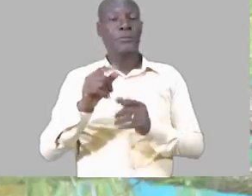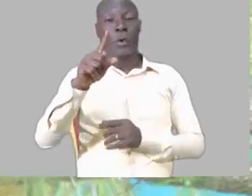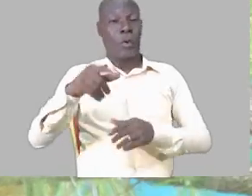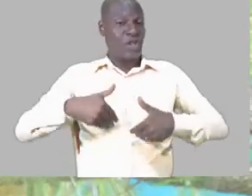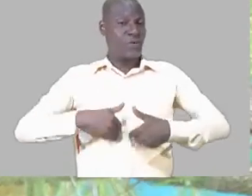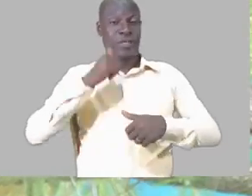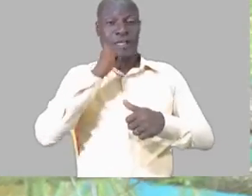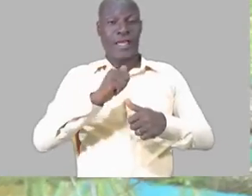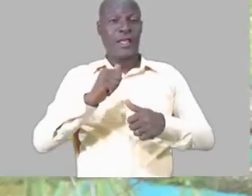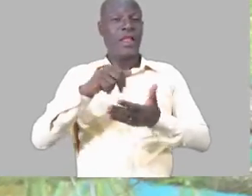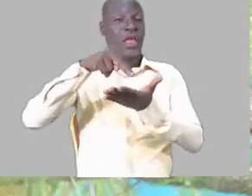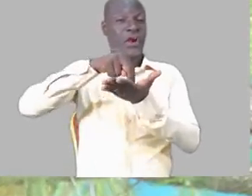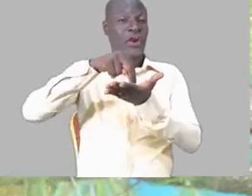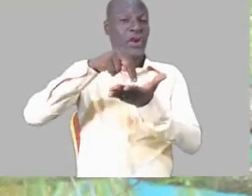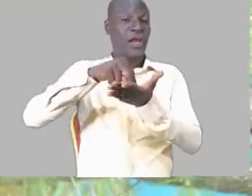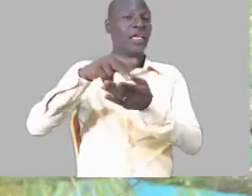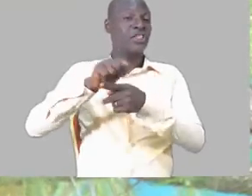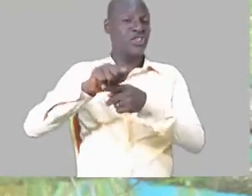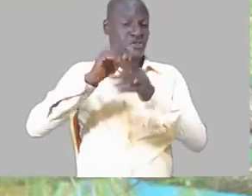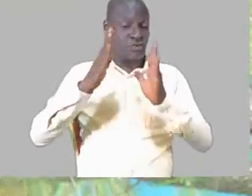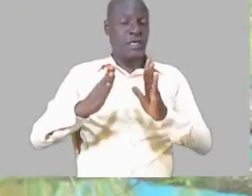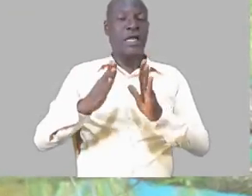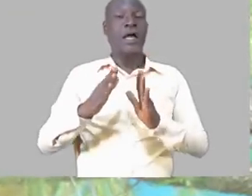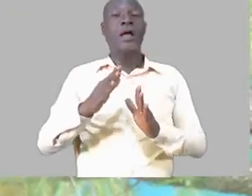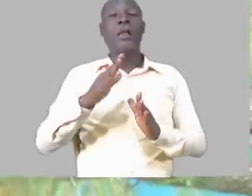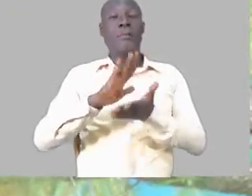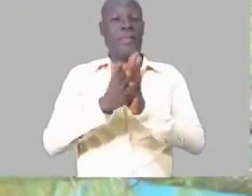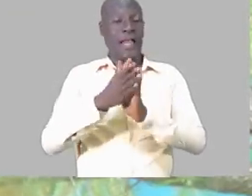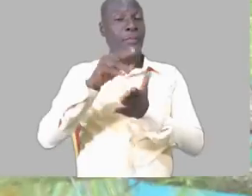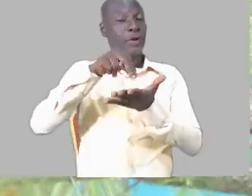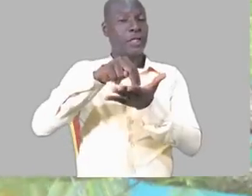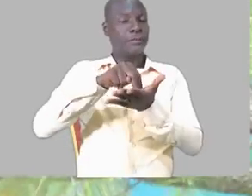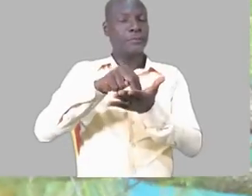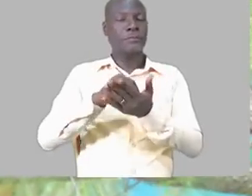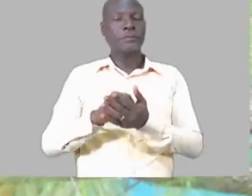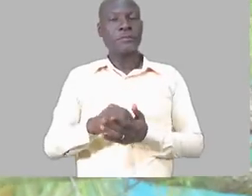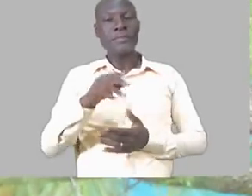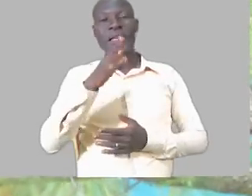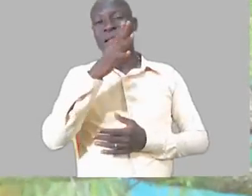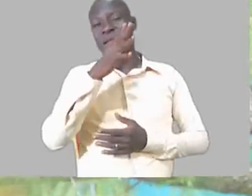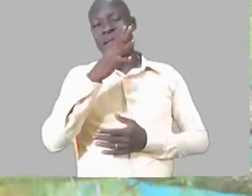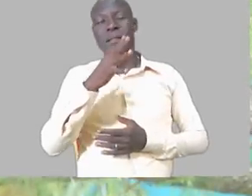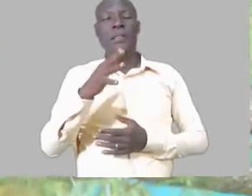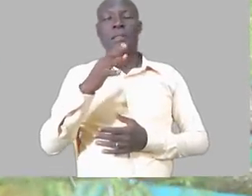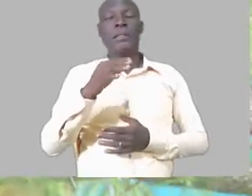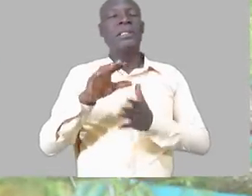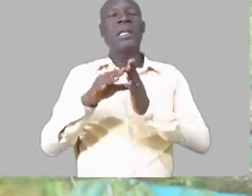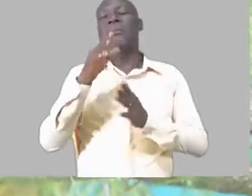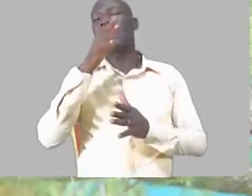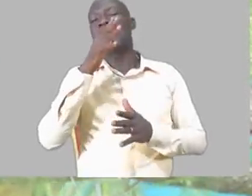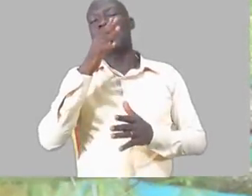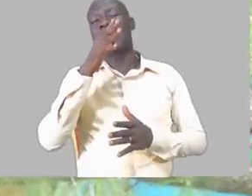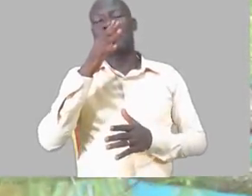awobi a wakọ nurses training awie na waba ba ye nurse na sabe sabe empreduasa ne